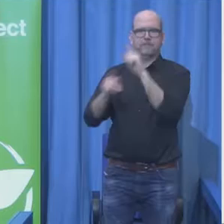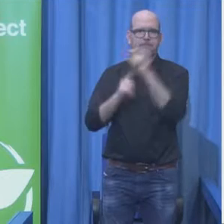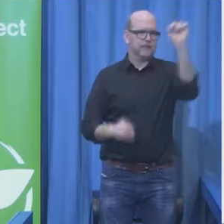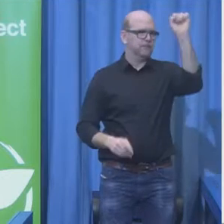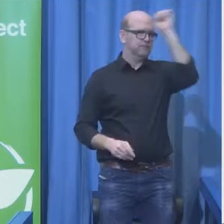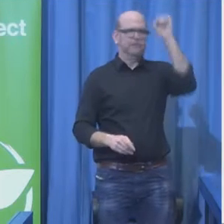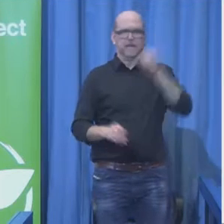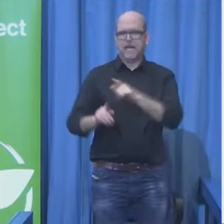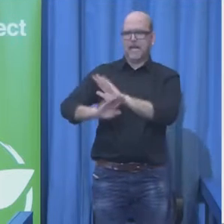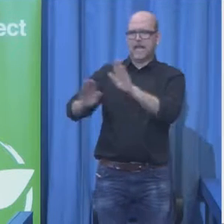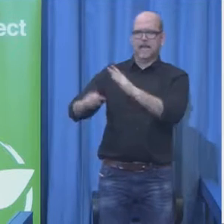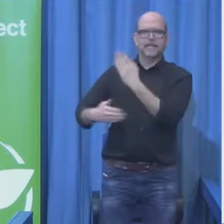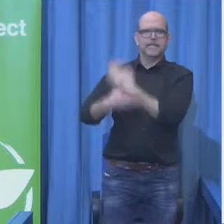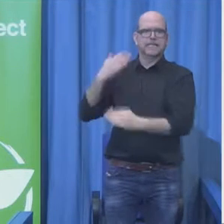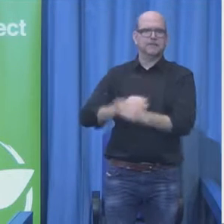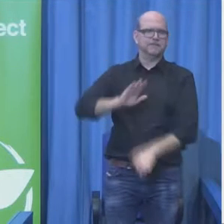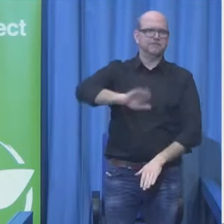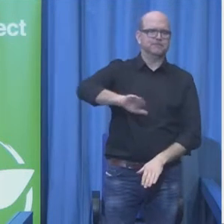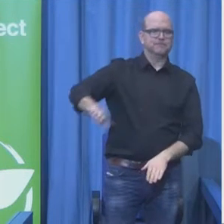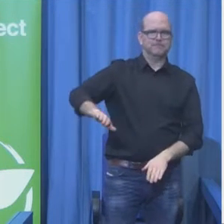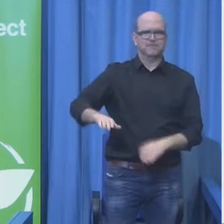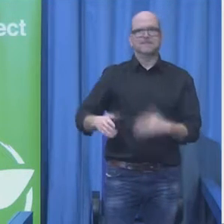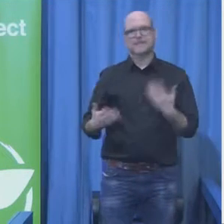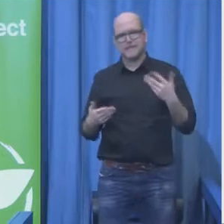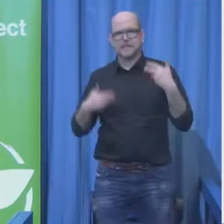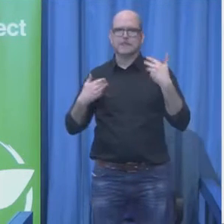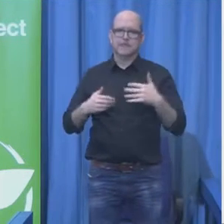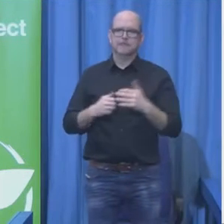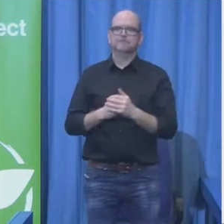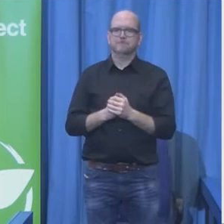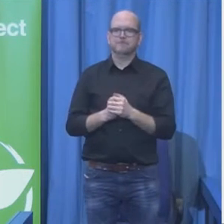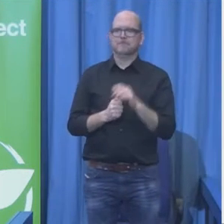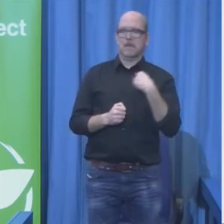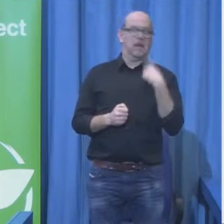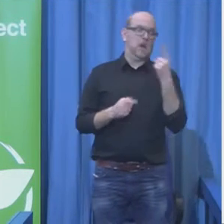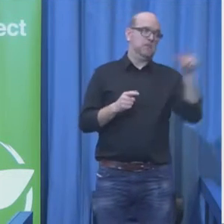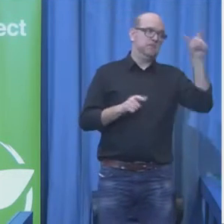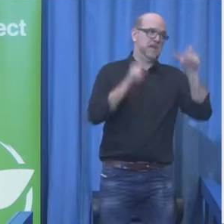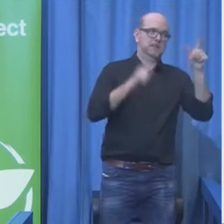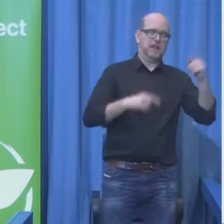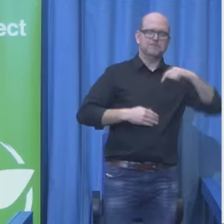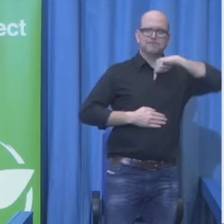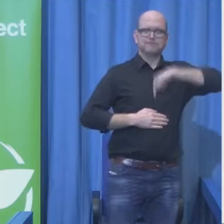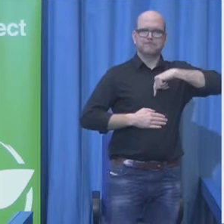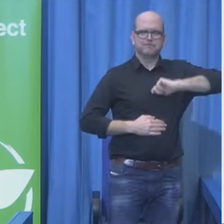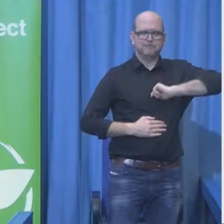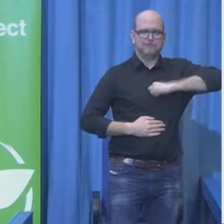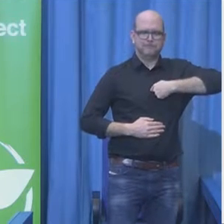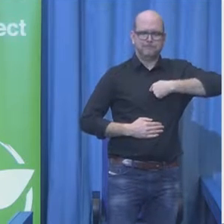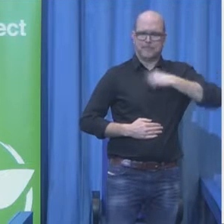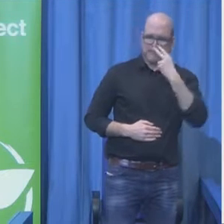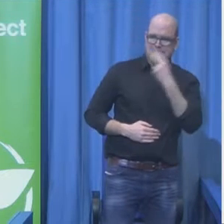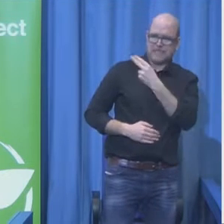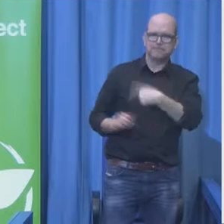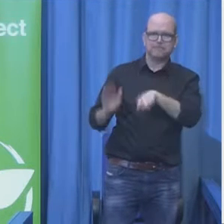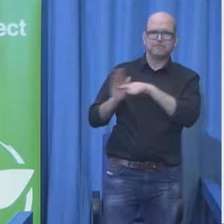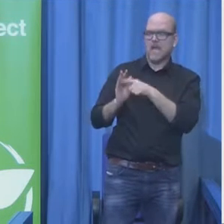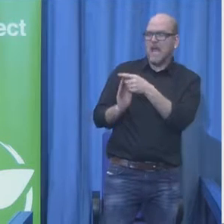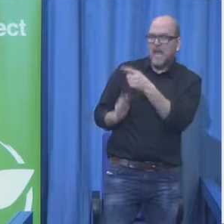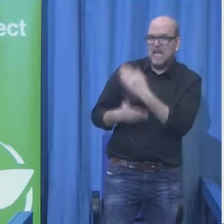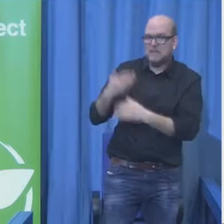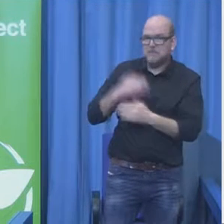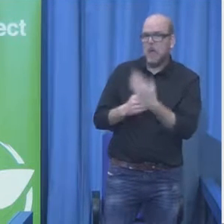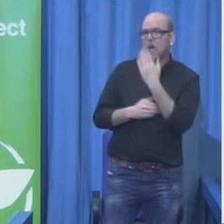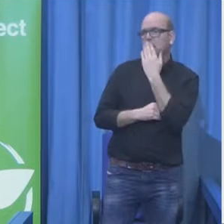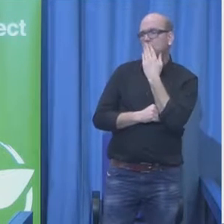the charity mode. You know, when people think of people with disabilities, it's always in that charity mode.